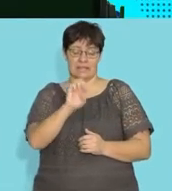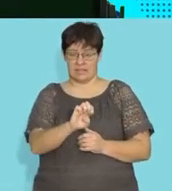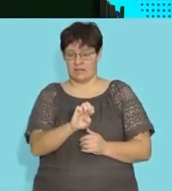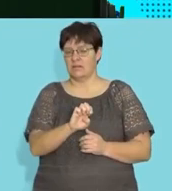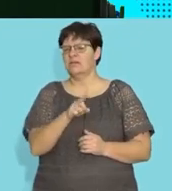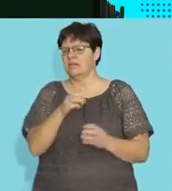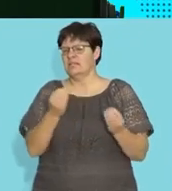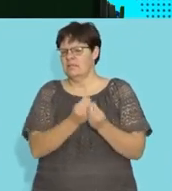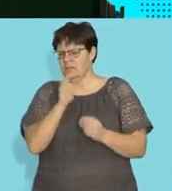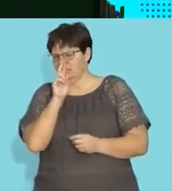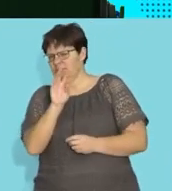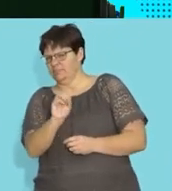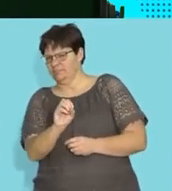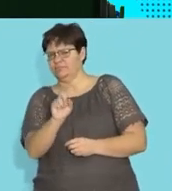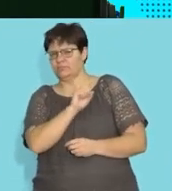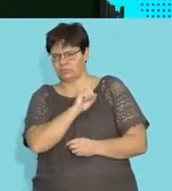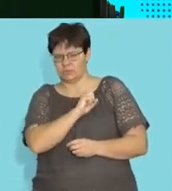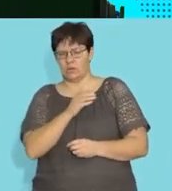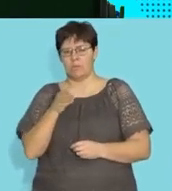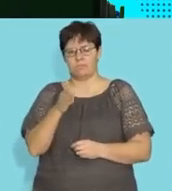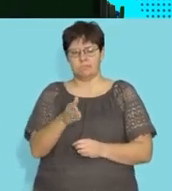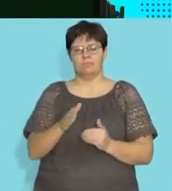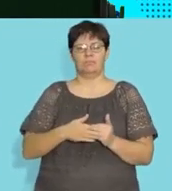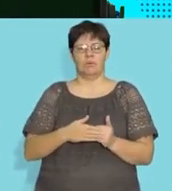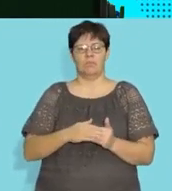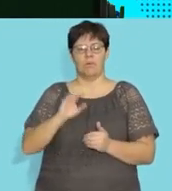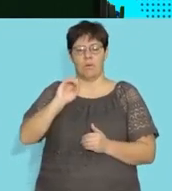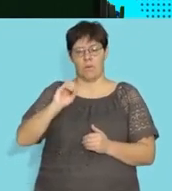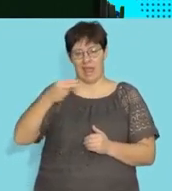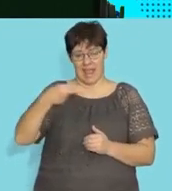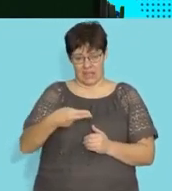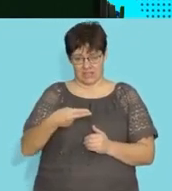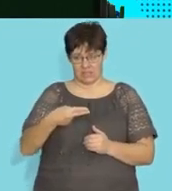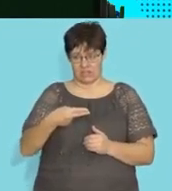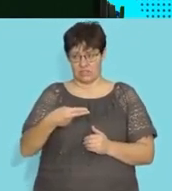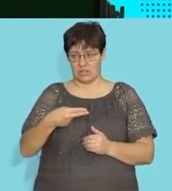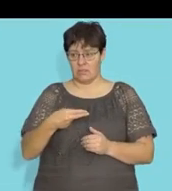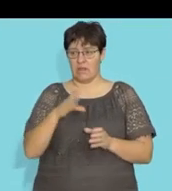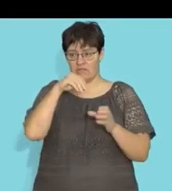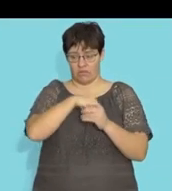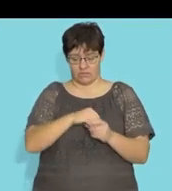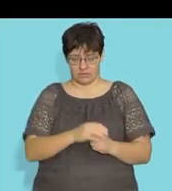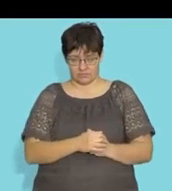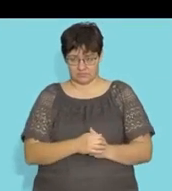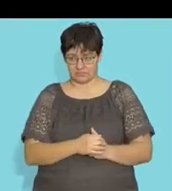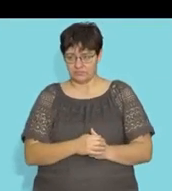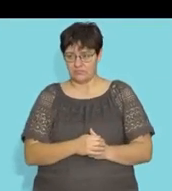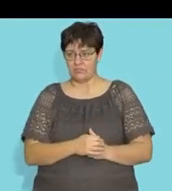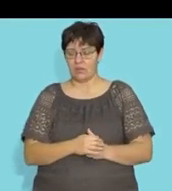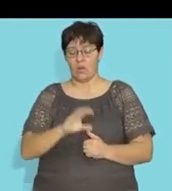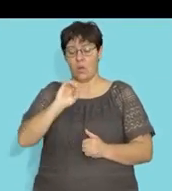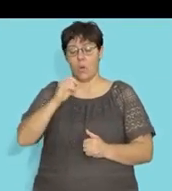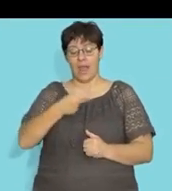can see that something is a base because of the presence of more hydroxide ions in solution. So